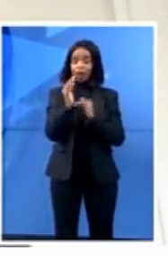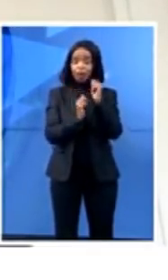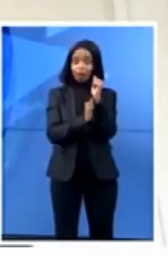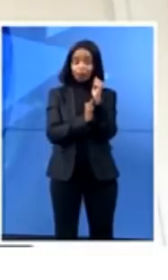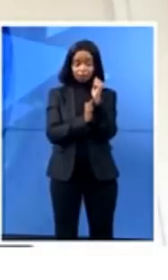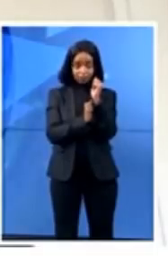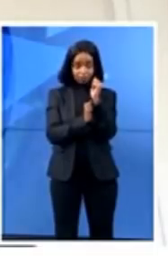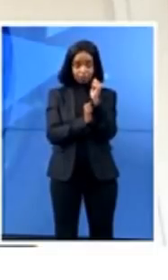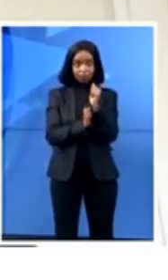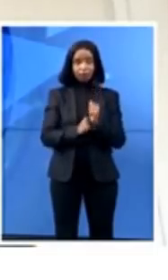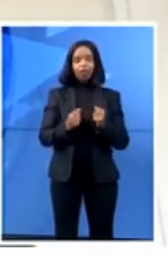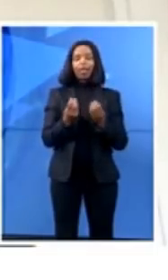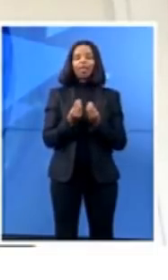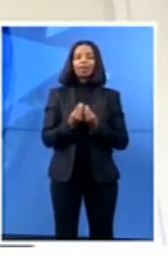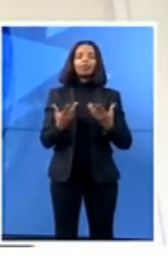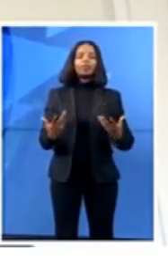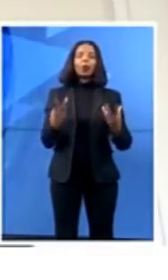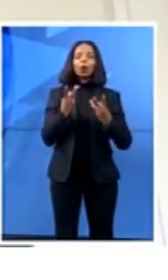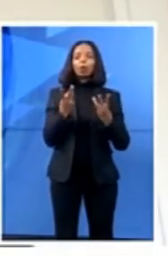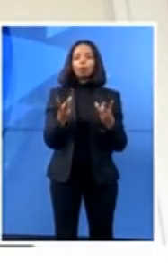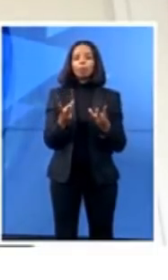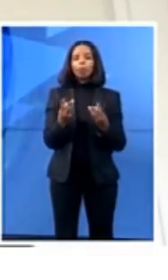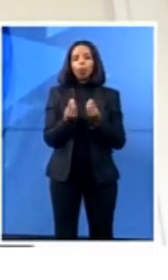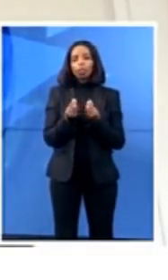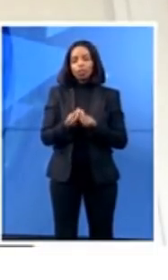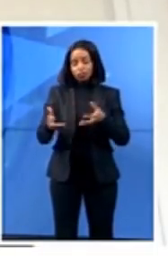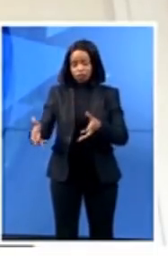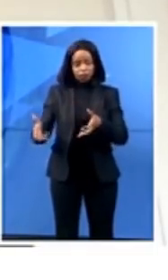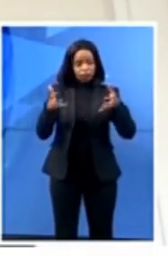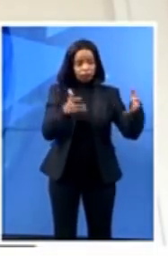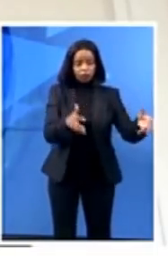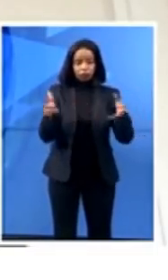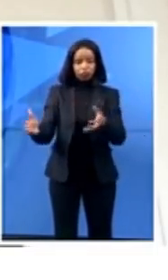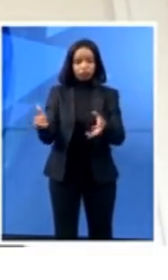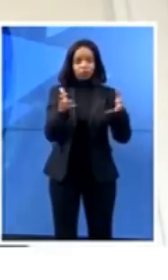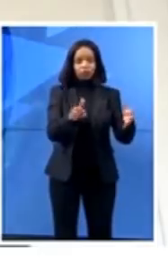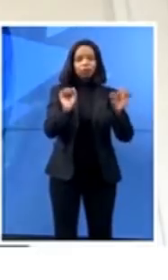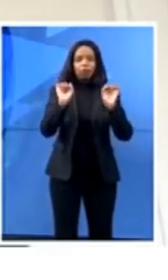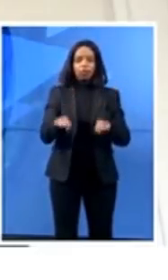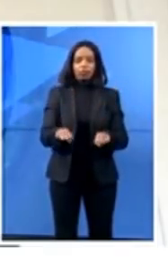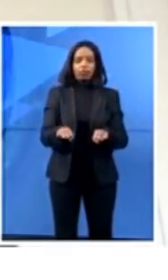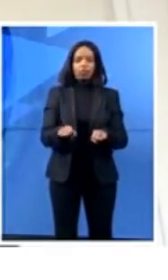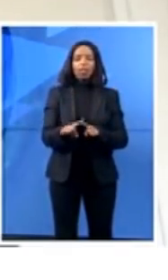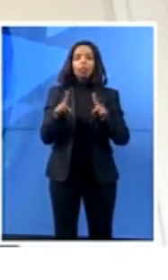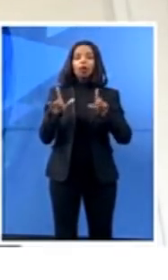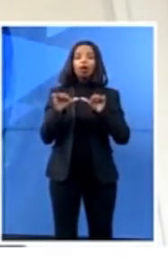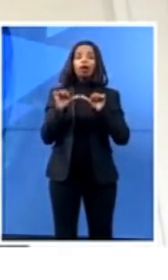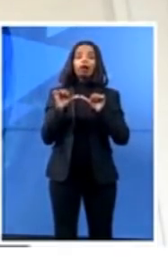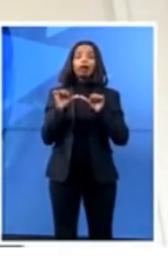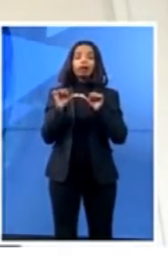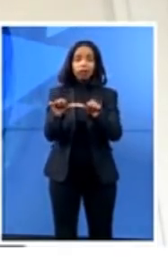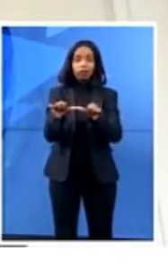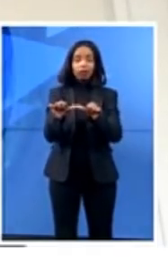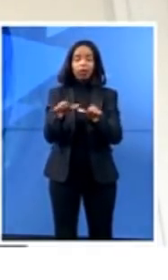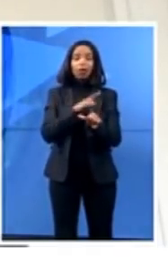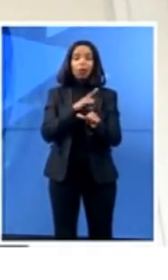that they could use. But they have to be, you can't keep using them. Because if you get the virus onto it and then you handle it, it's like your hands. You're just going to